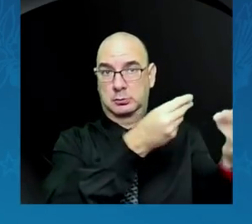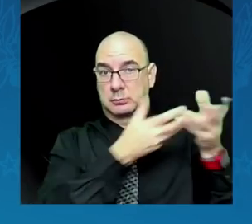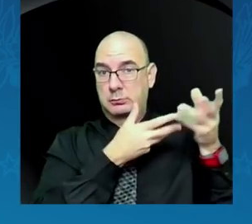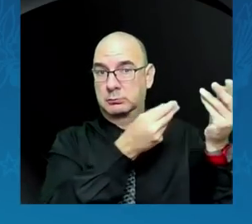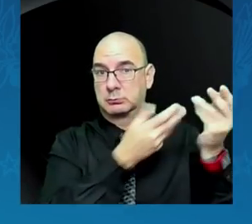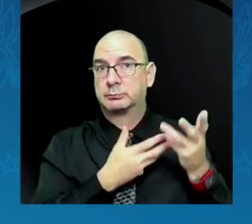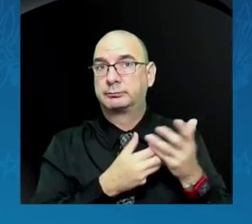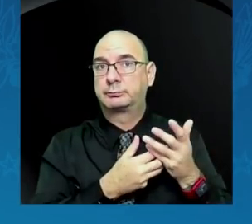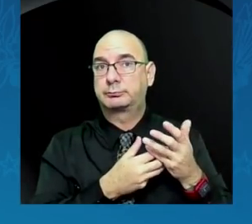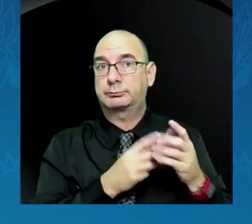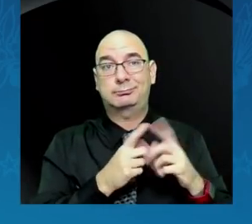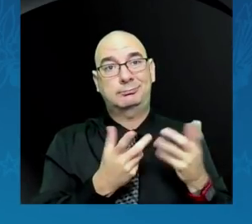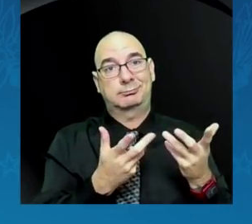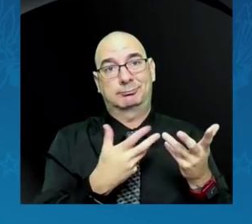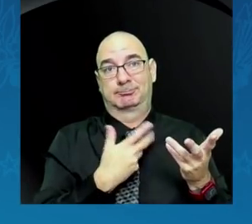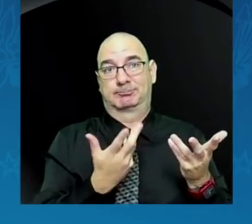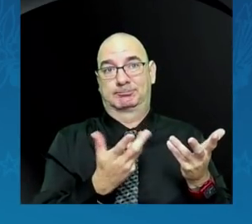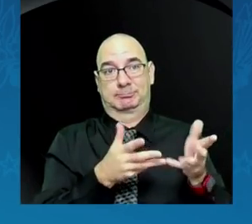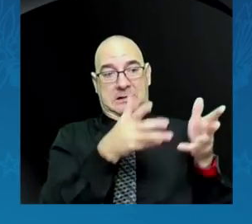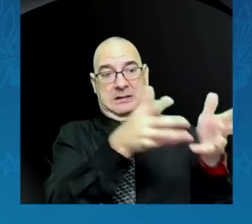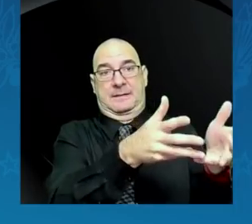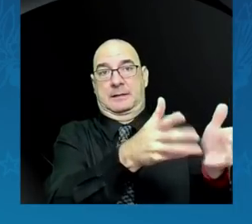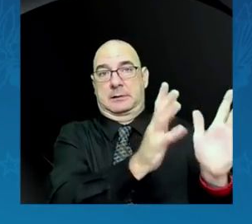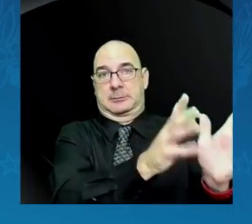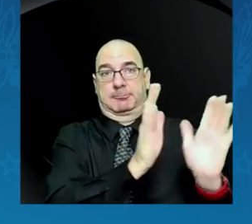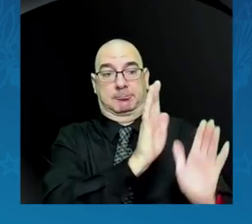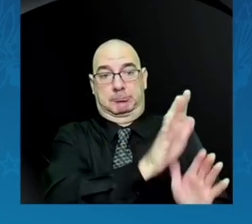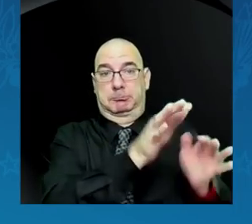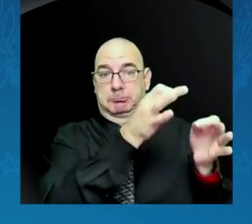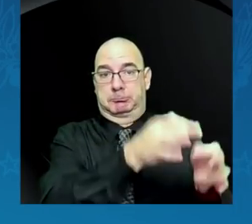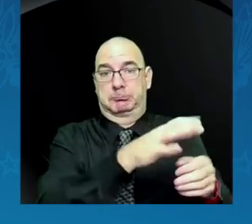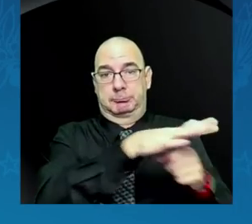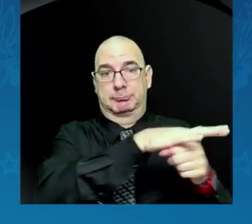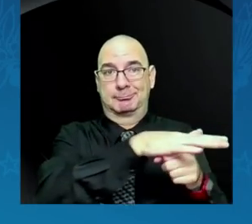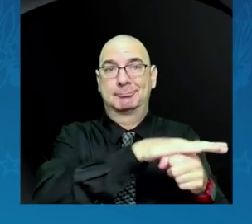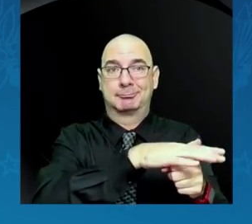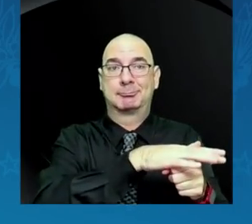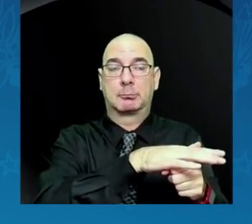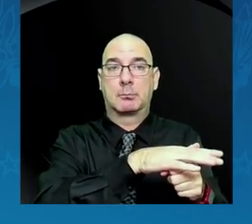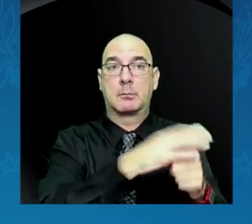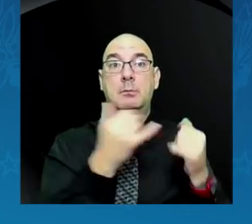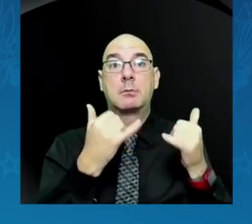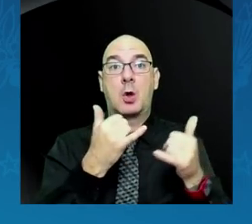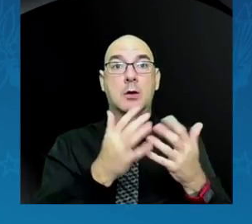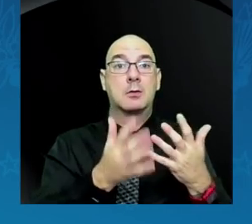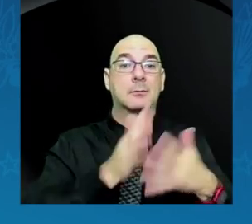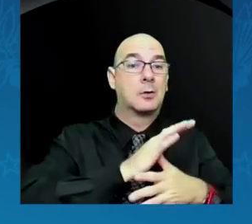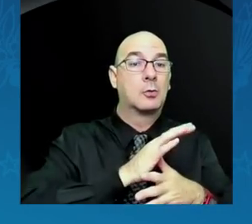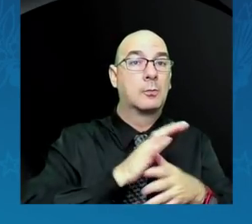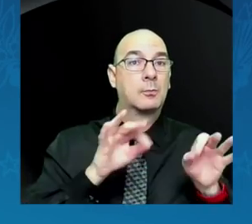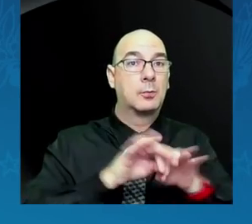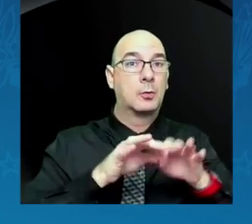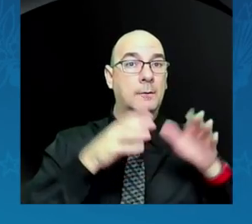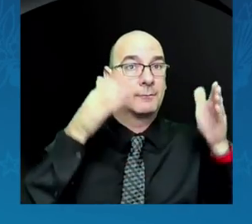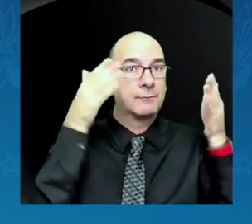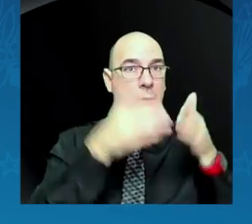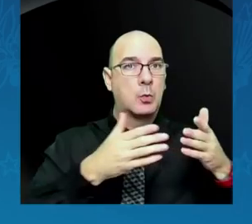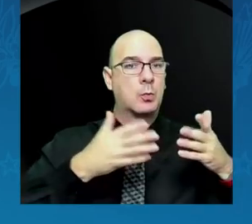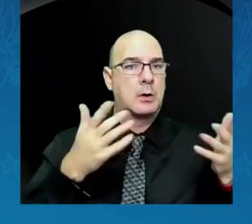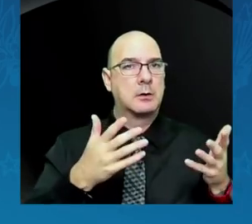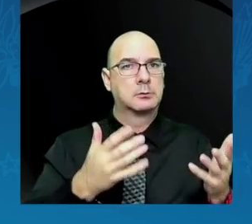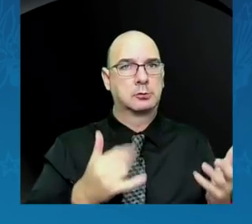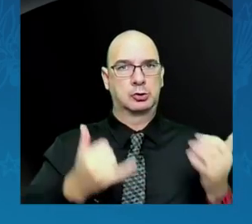decisions. I think the most important thing at this moment for us in the United States to focus on is that we now have the ability for children to